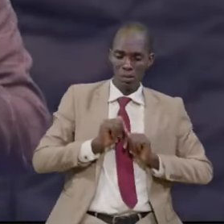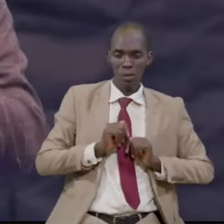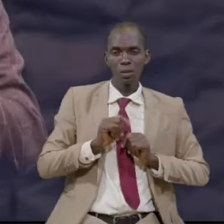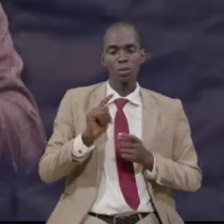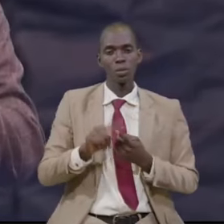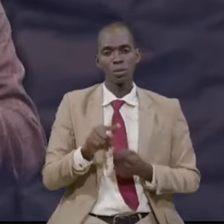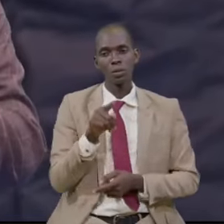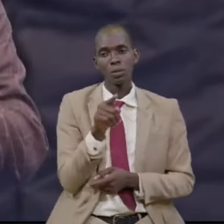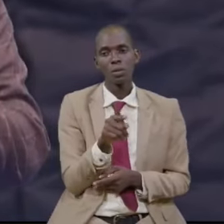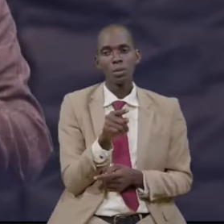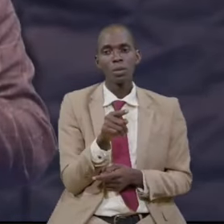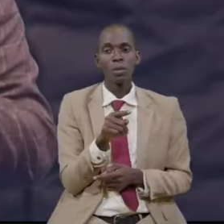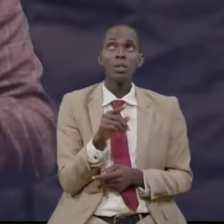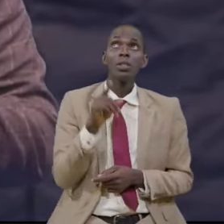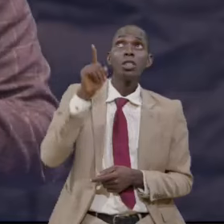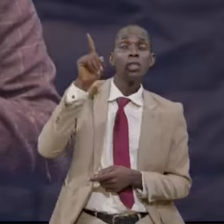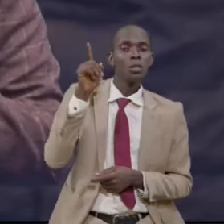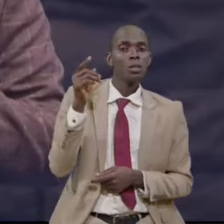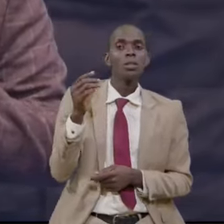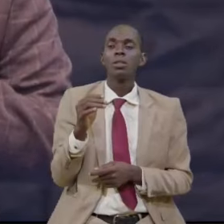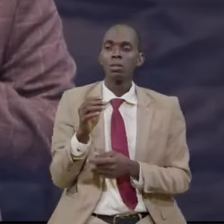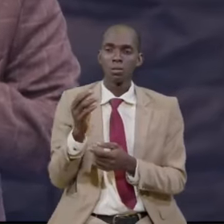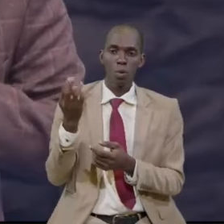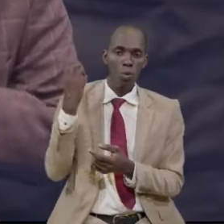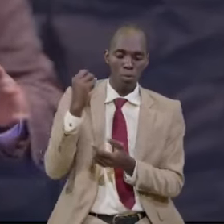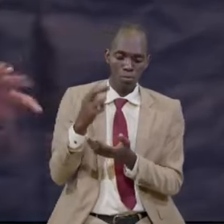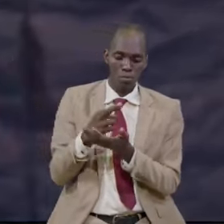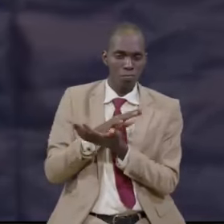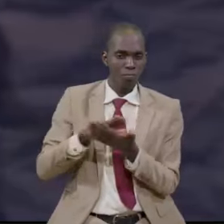was righteous, perfectly righteous,